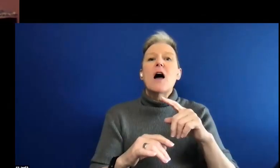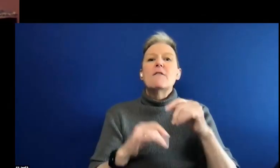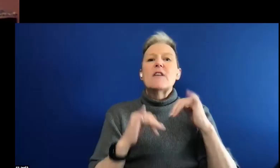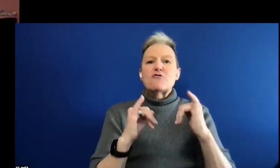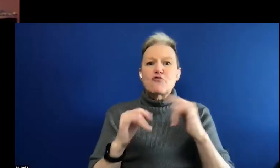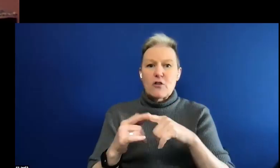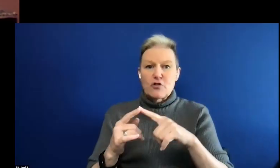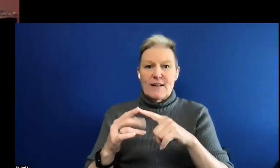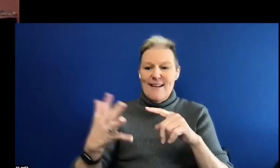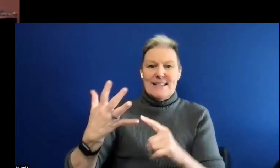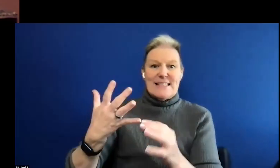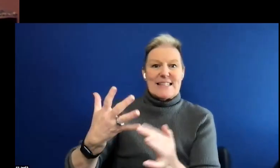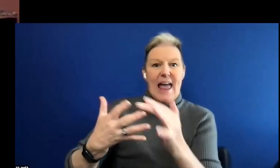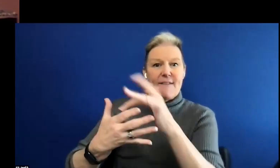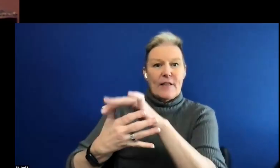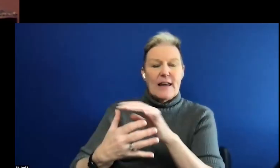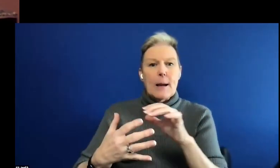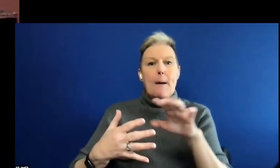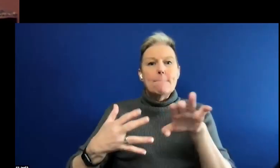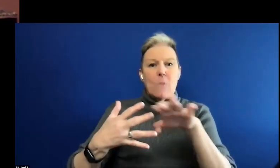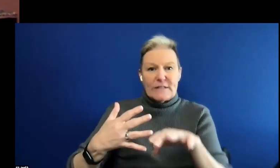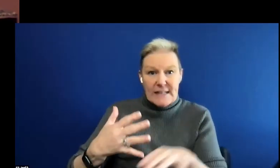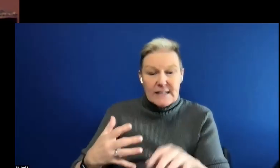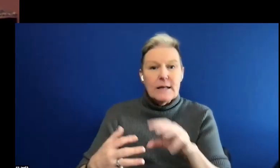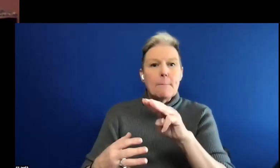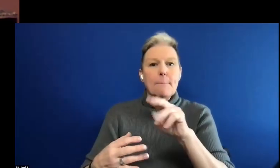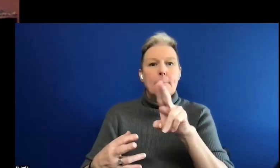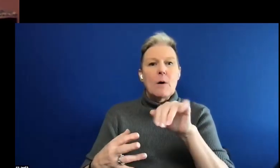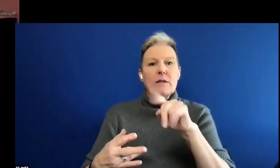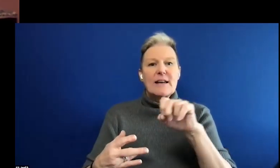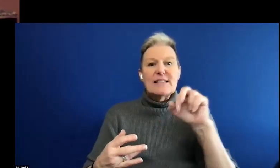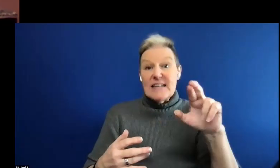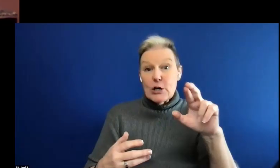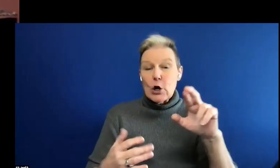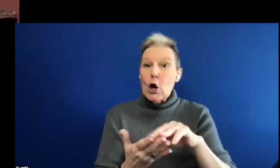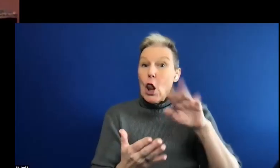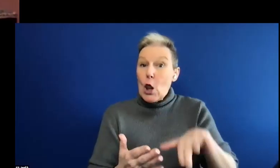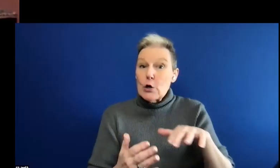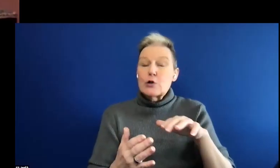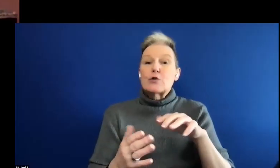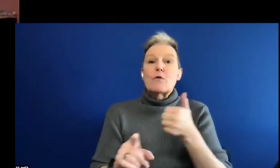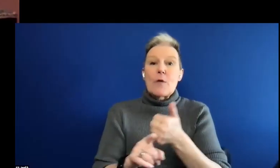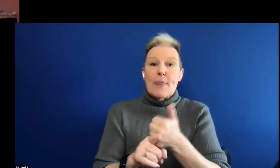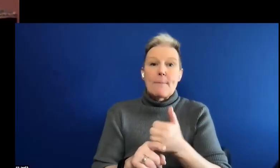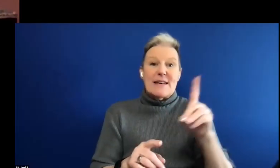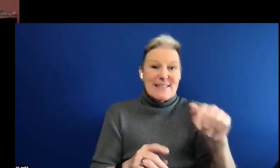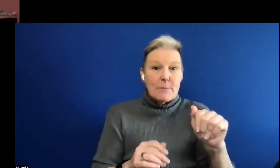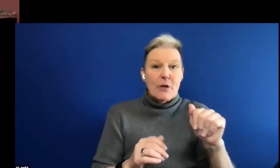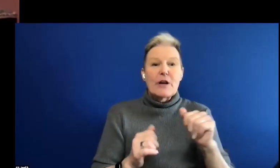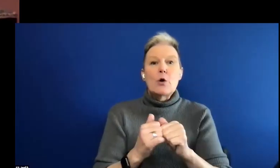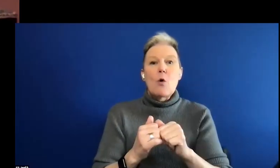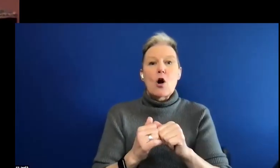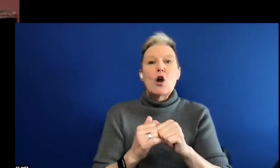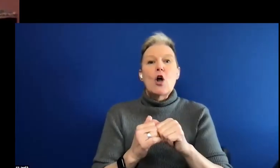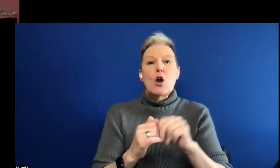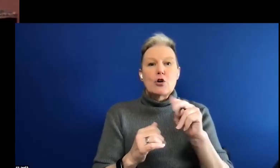instructions, scaffolding, multi-tiered lessons to those learners that have disability and that are also neurodivergent